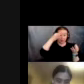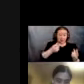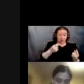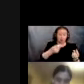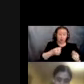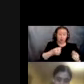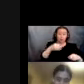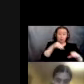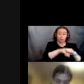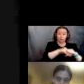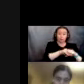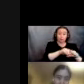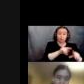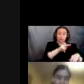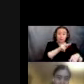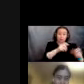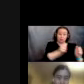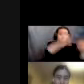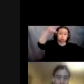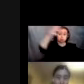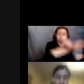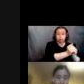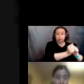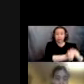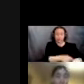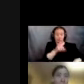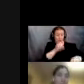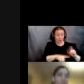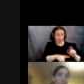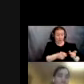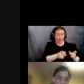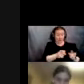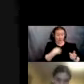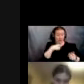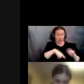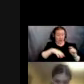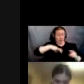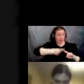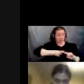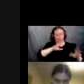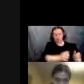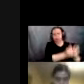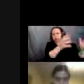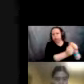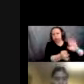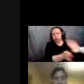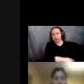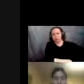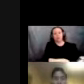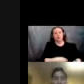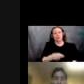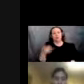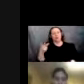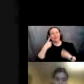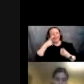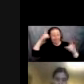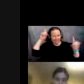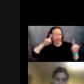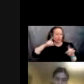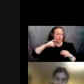so, so they're the most well-known of the early couples. And there were also several, according to